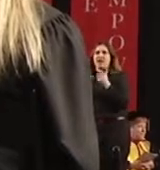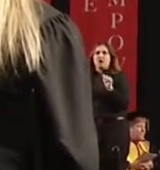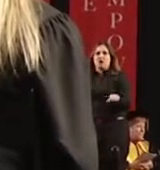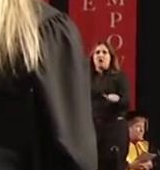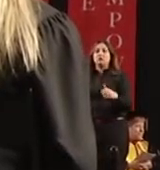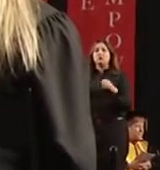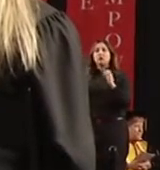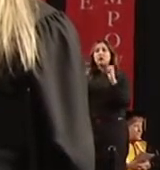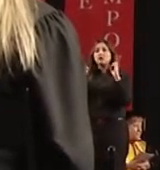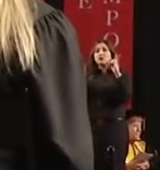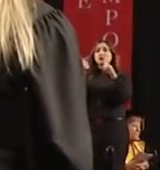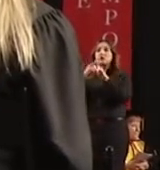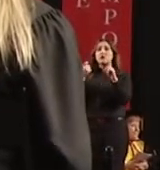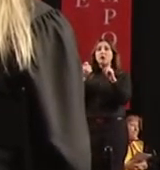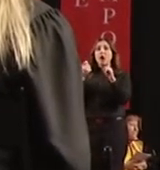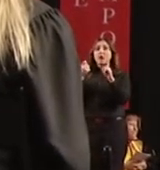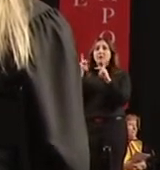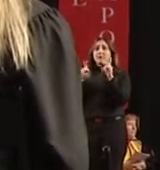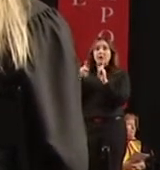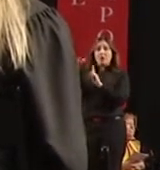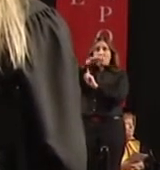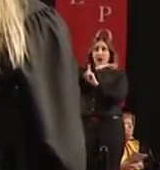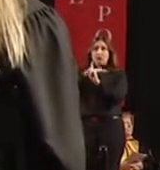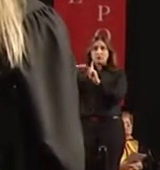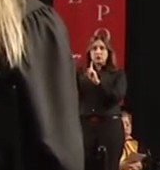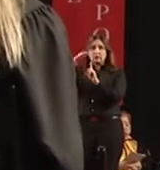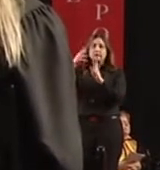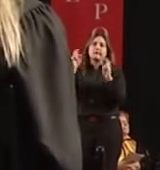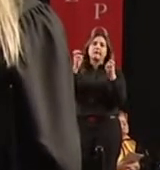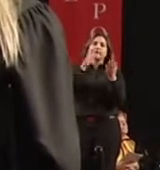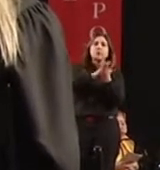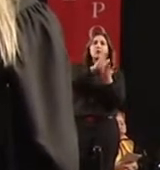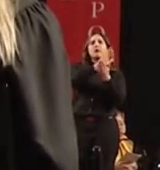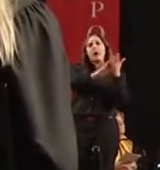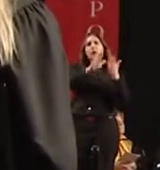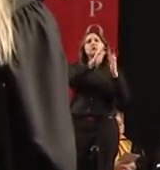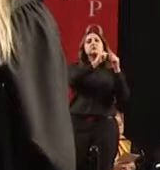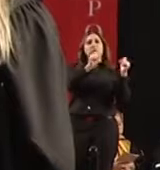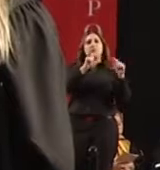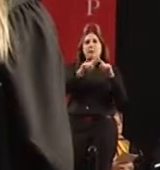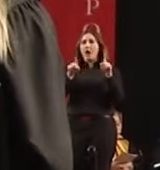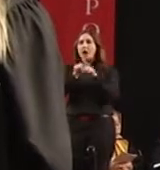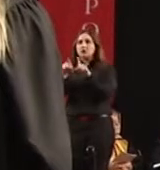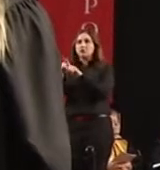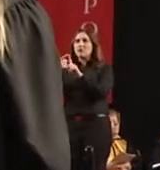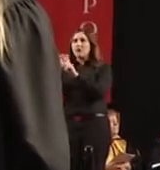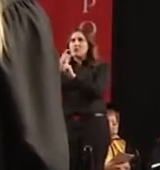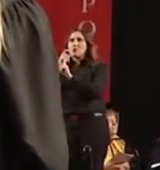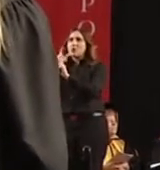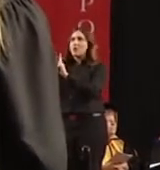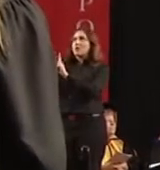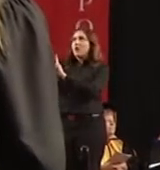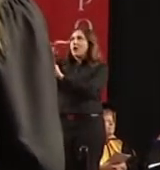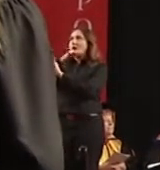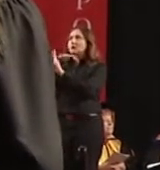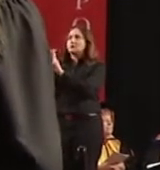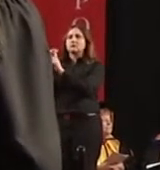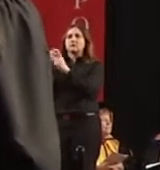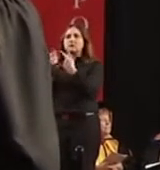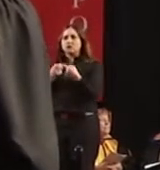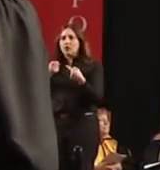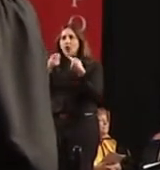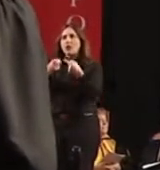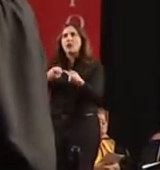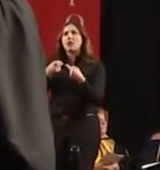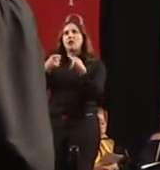not only from everyone around you, school, college, etc., but from within. You get it by struggle,